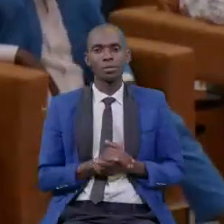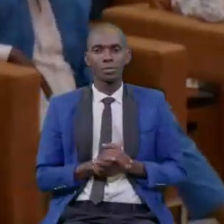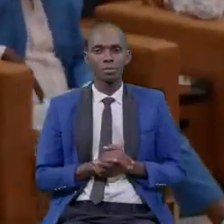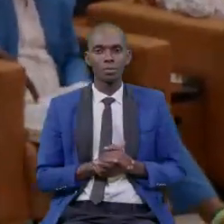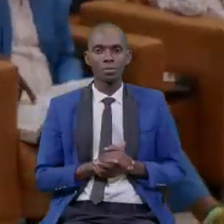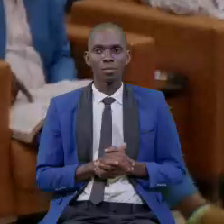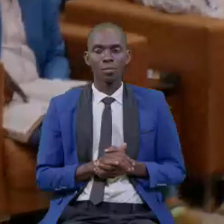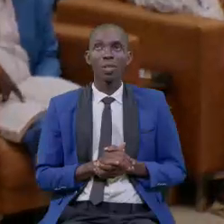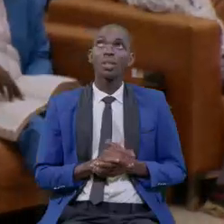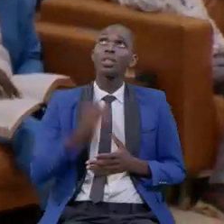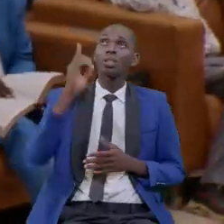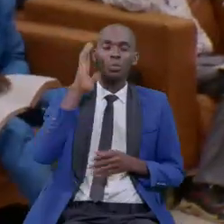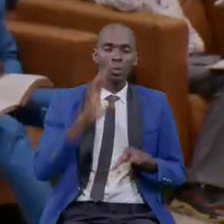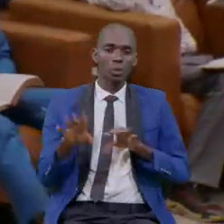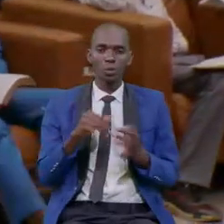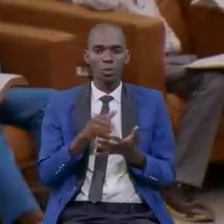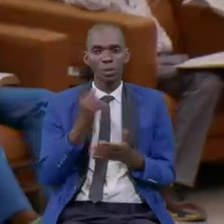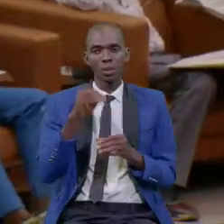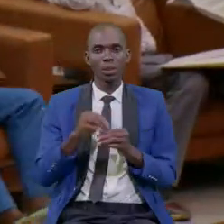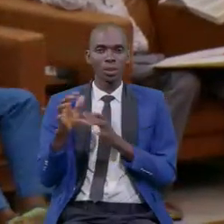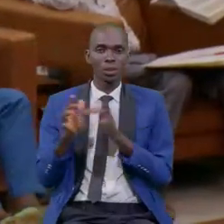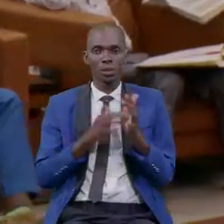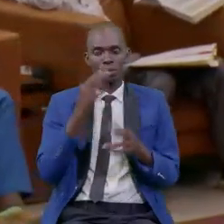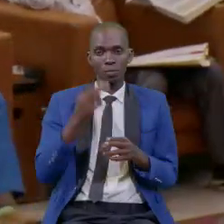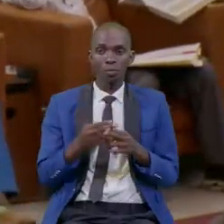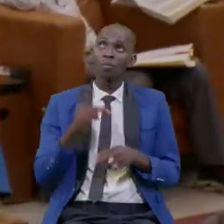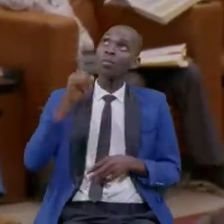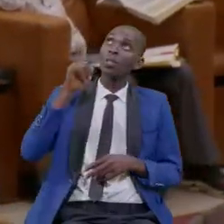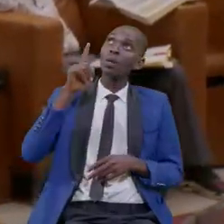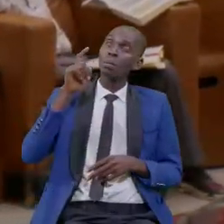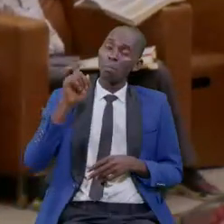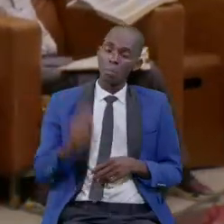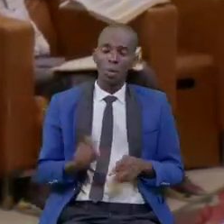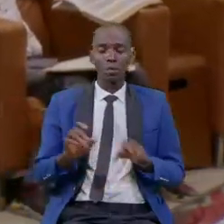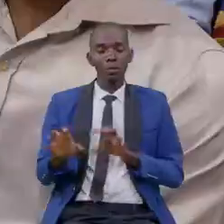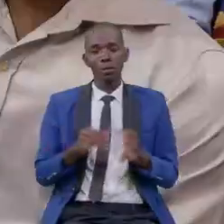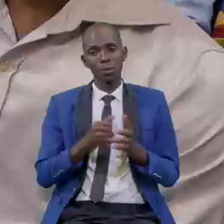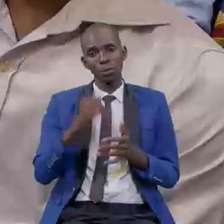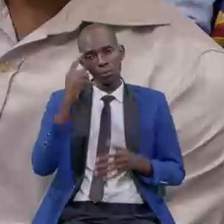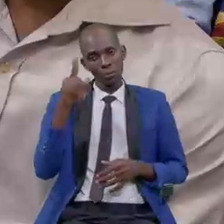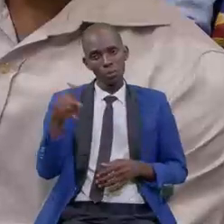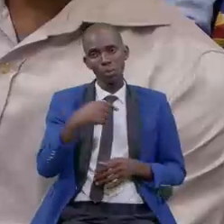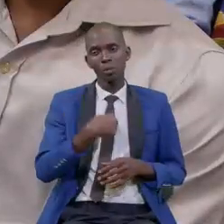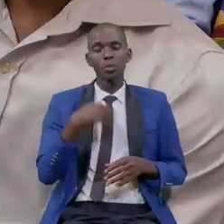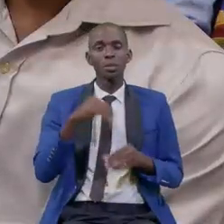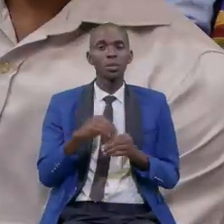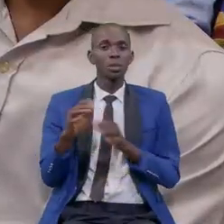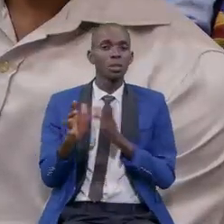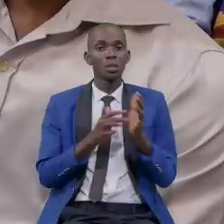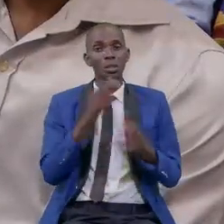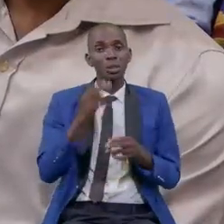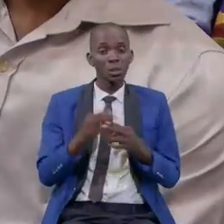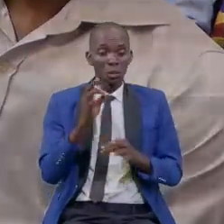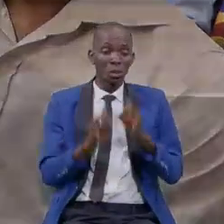He will do it. He must do it. If he doesn't do